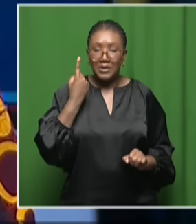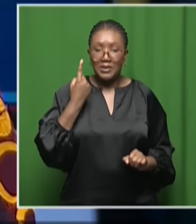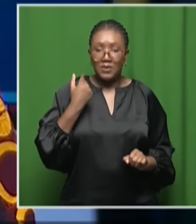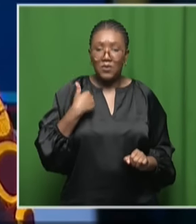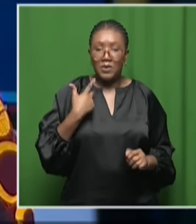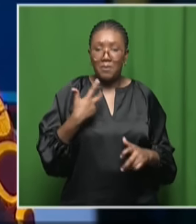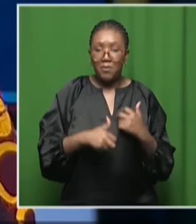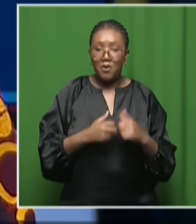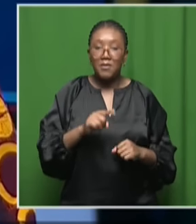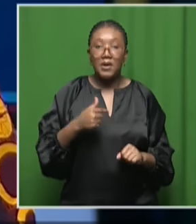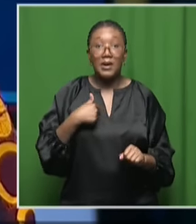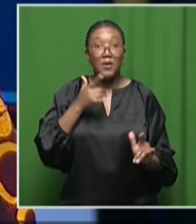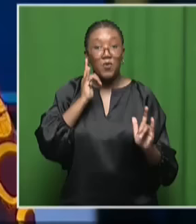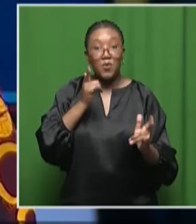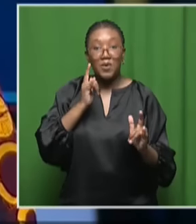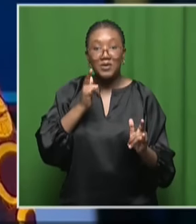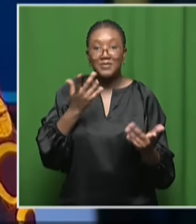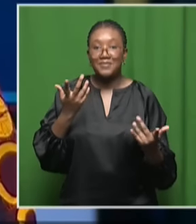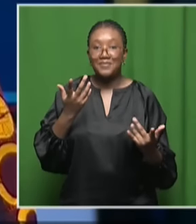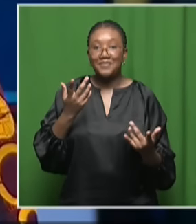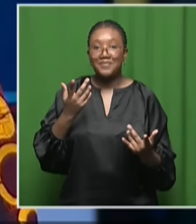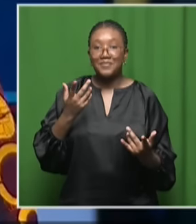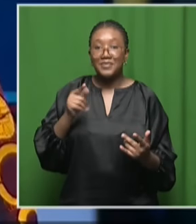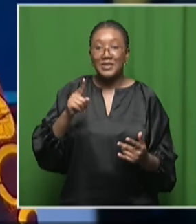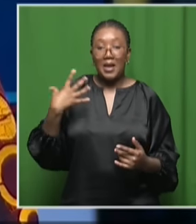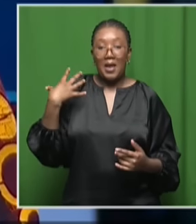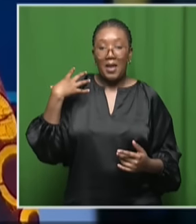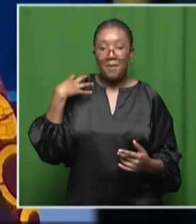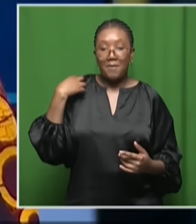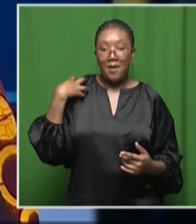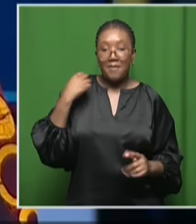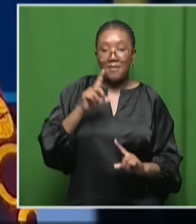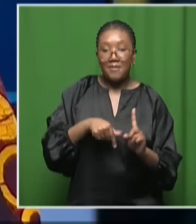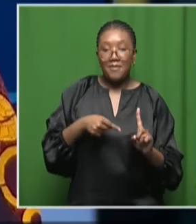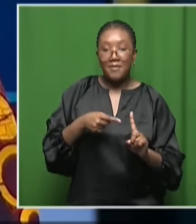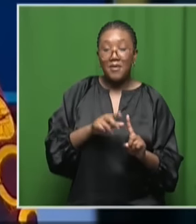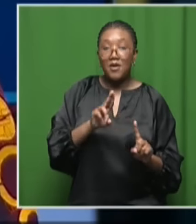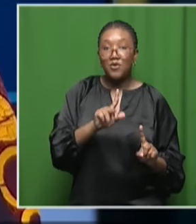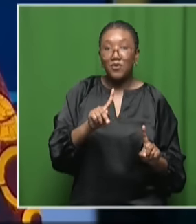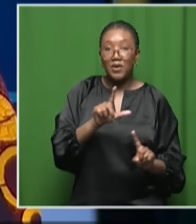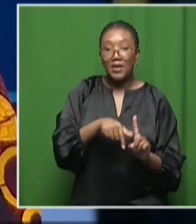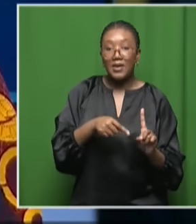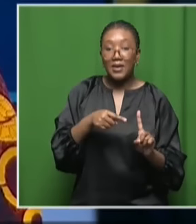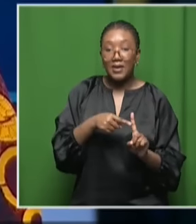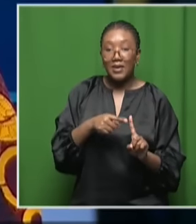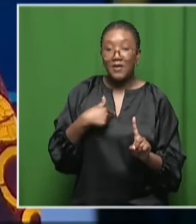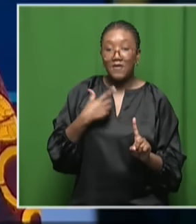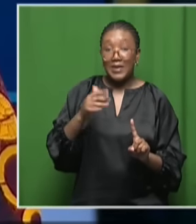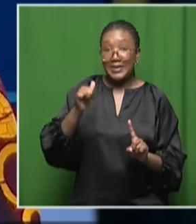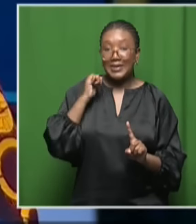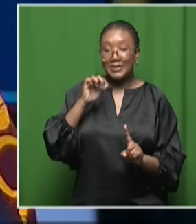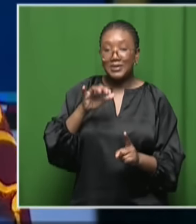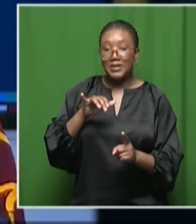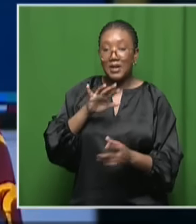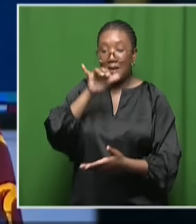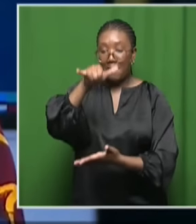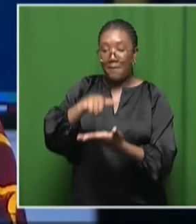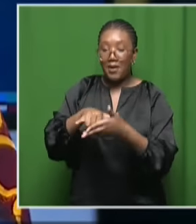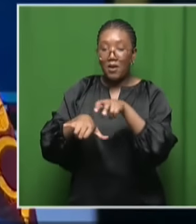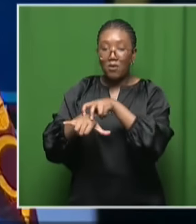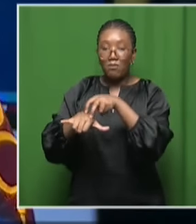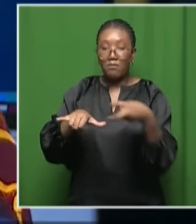So I was watching Prime Minister of the UK, Keir Starmer, as he came off the plane yesterday, and there was a